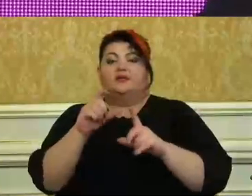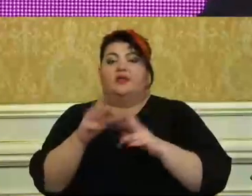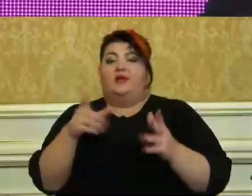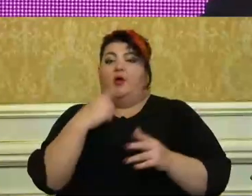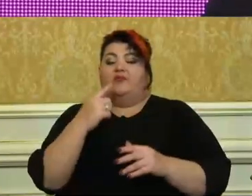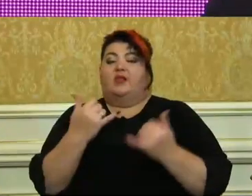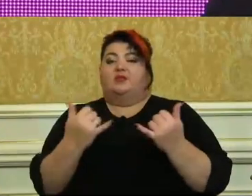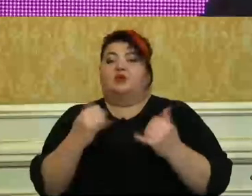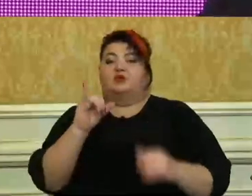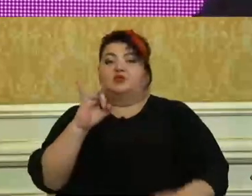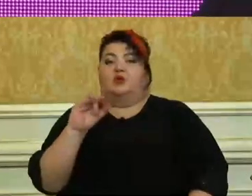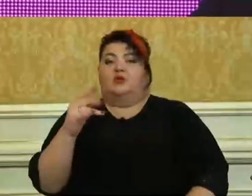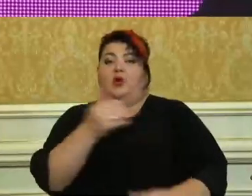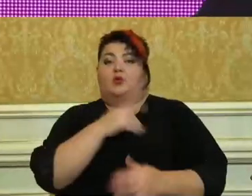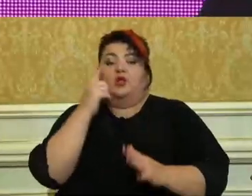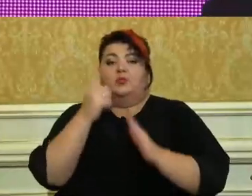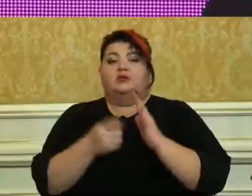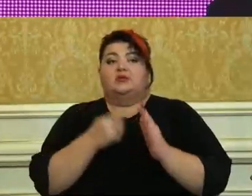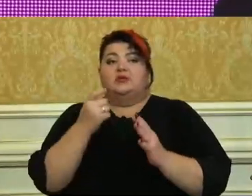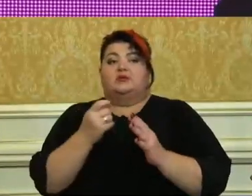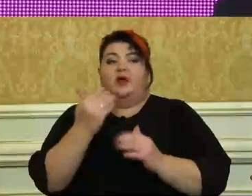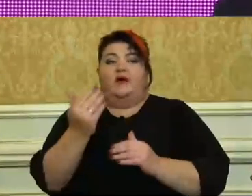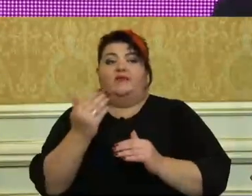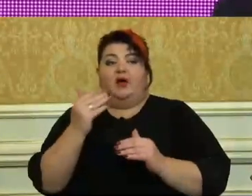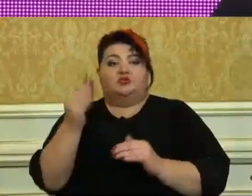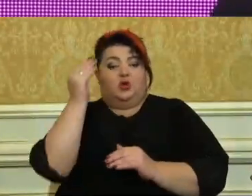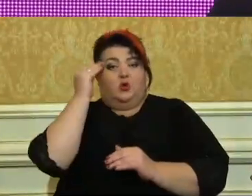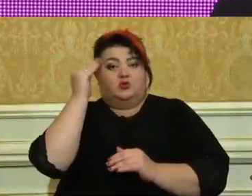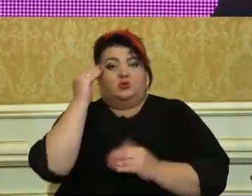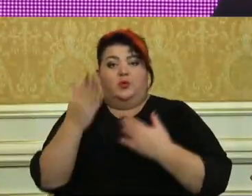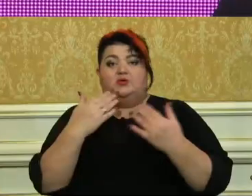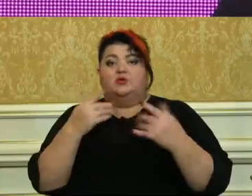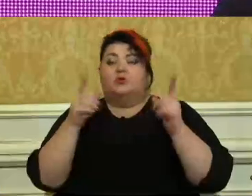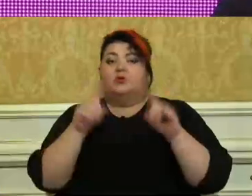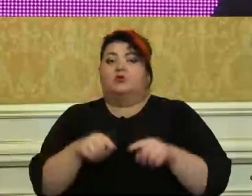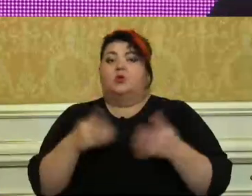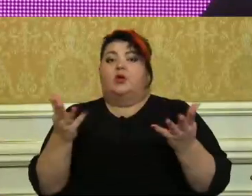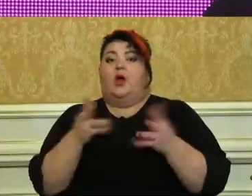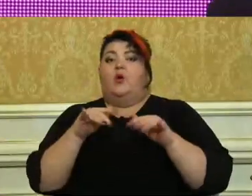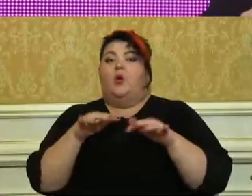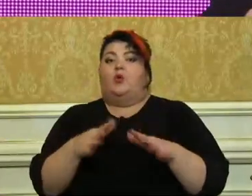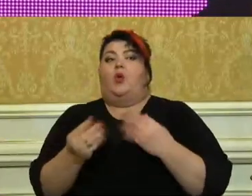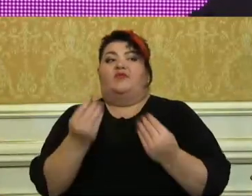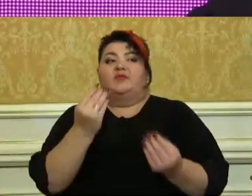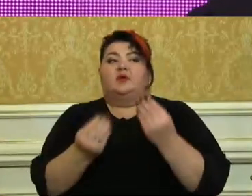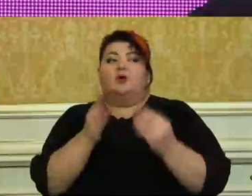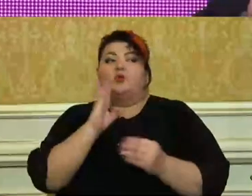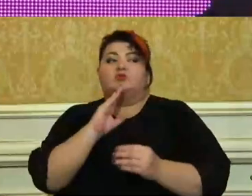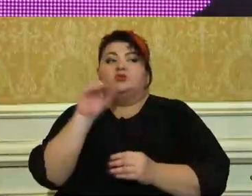symbolical, the words spoken by Irina. We would like to find out your ideas about what is the